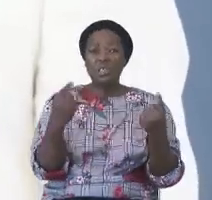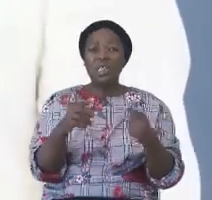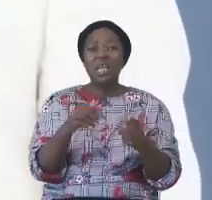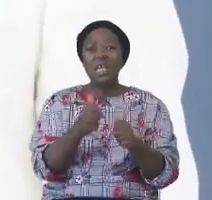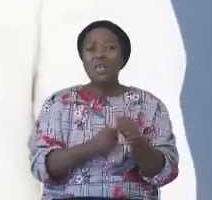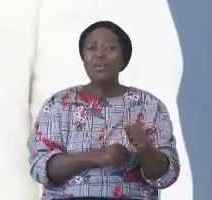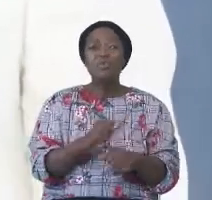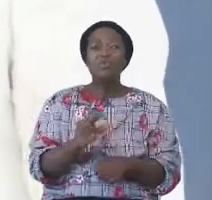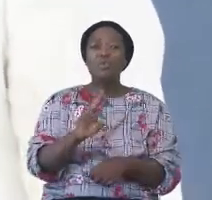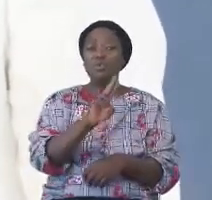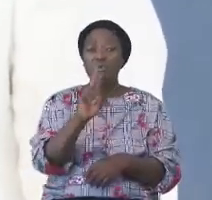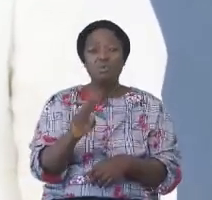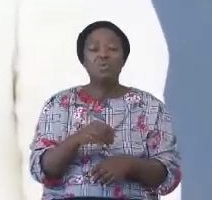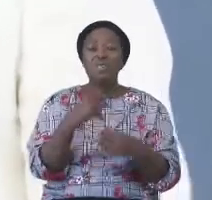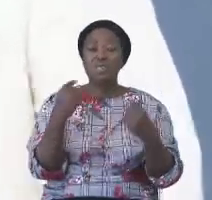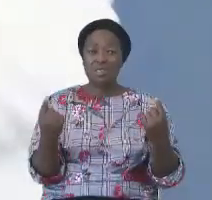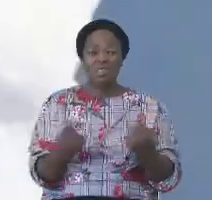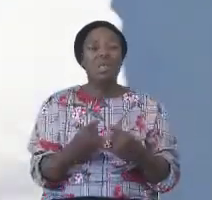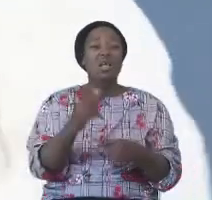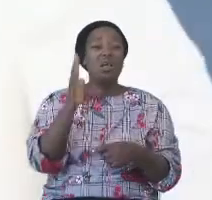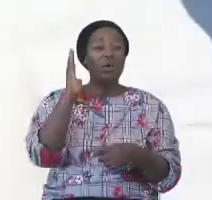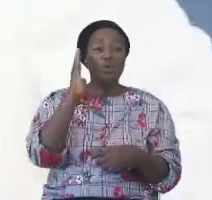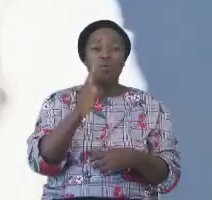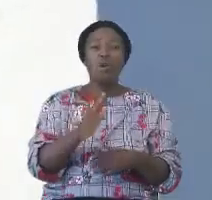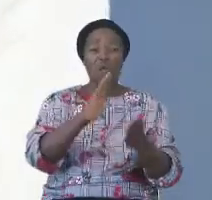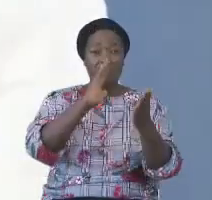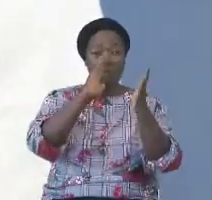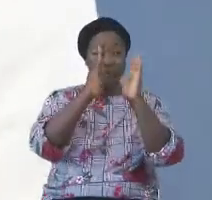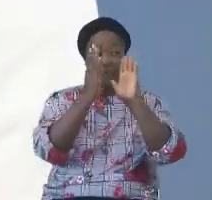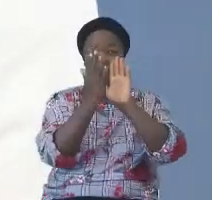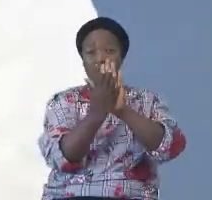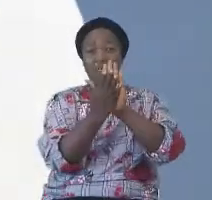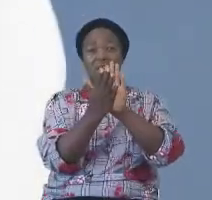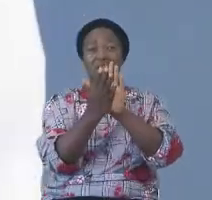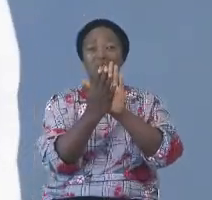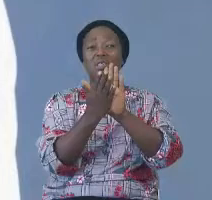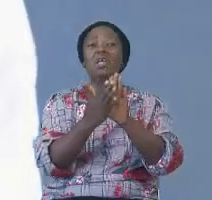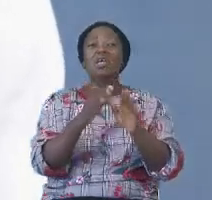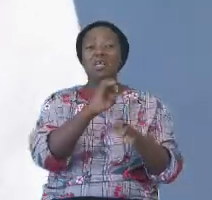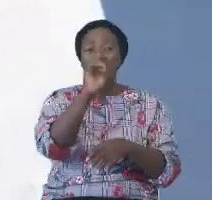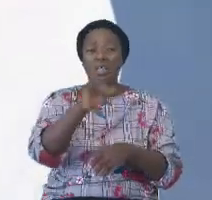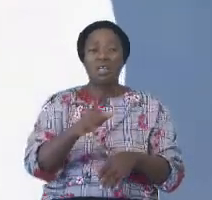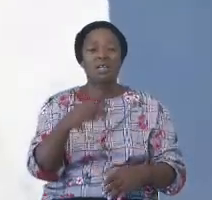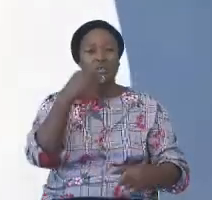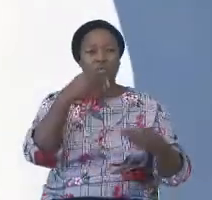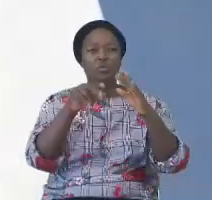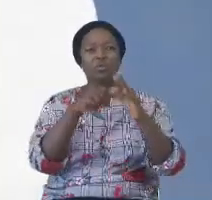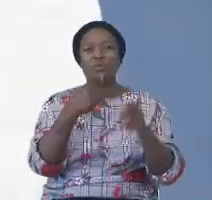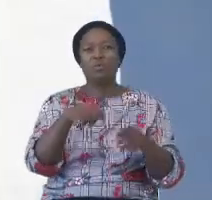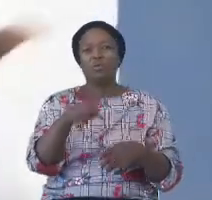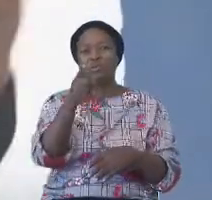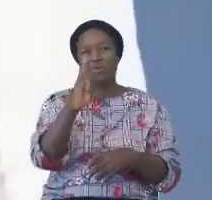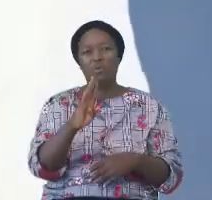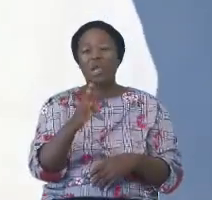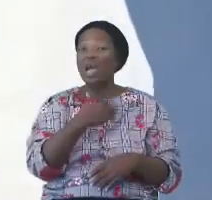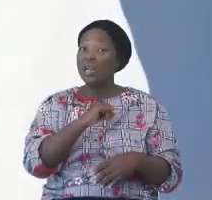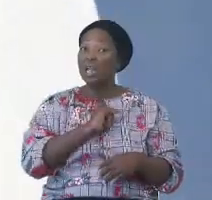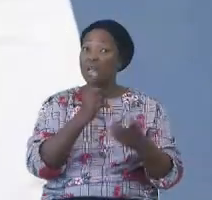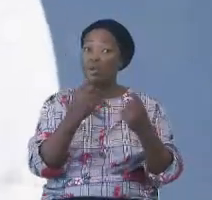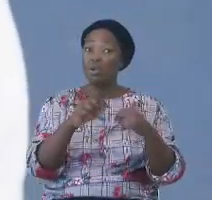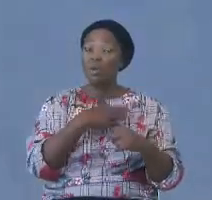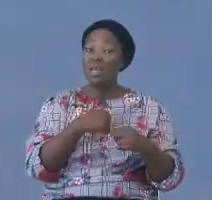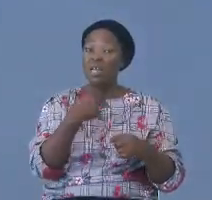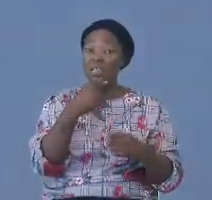every big scene every common scene every habitual scene will face the eternal